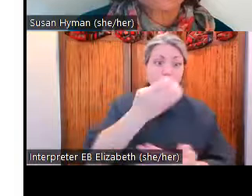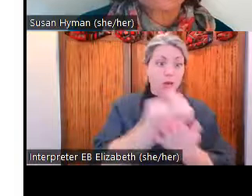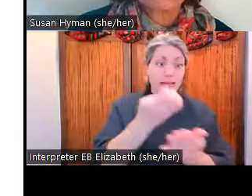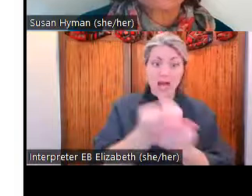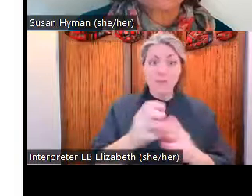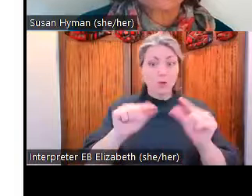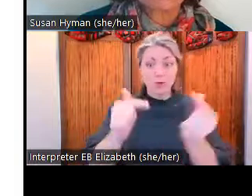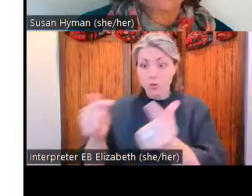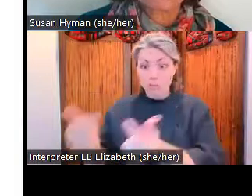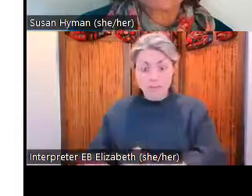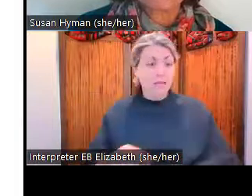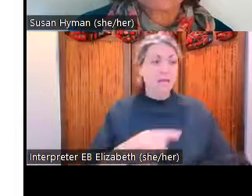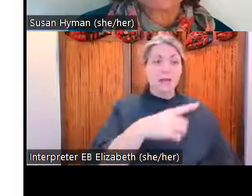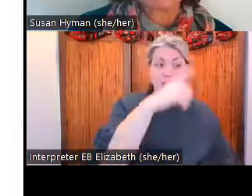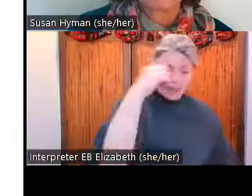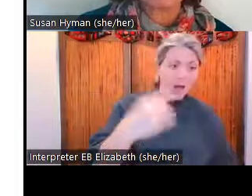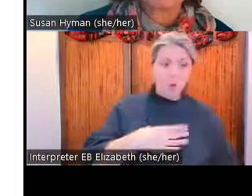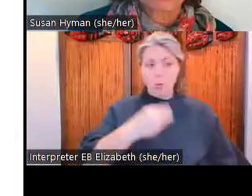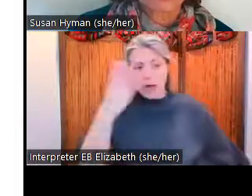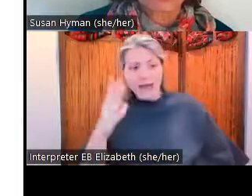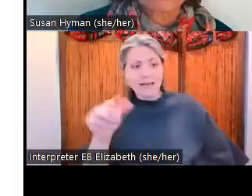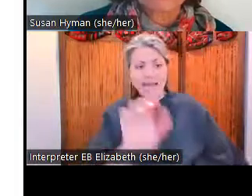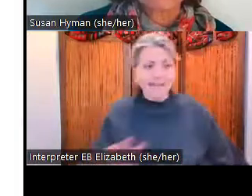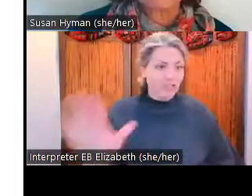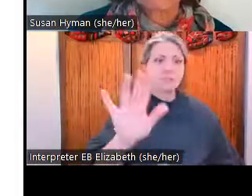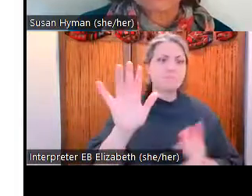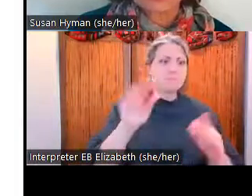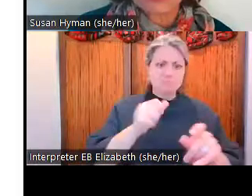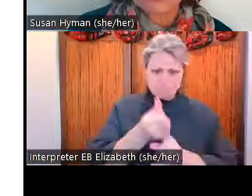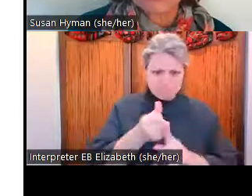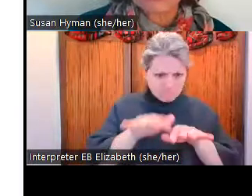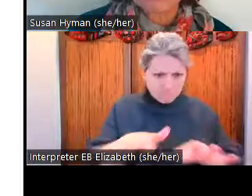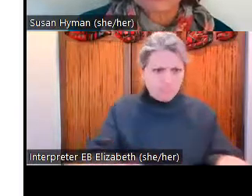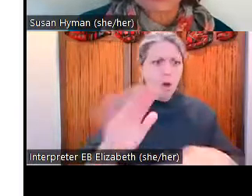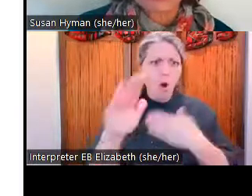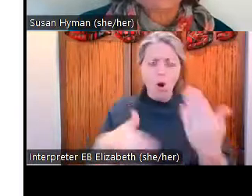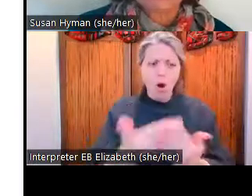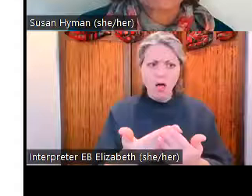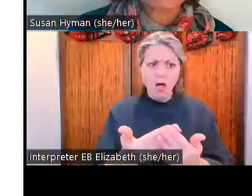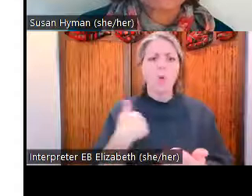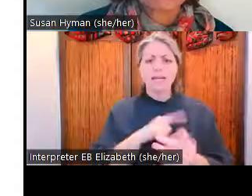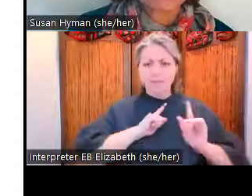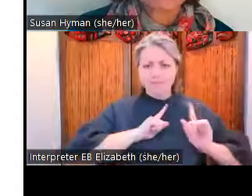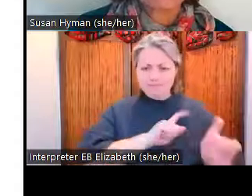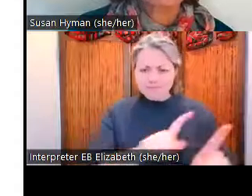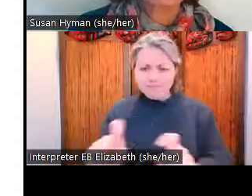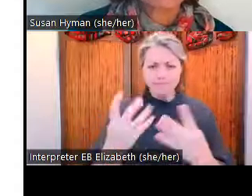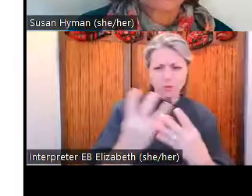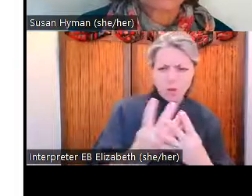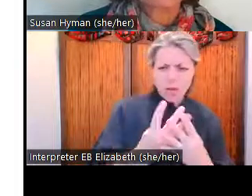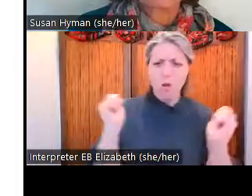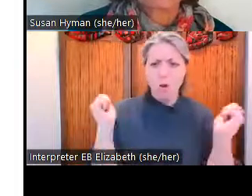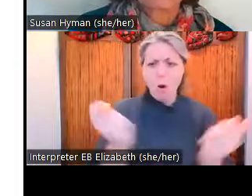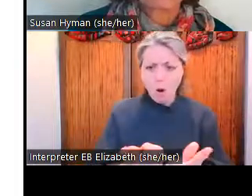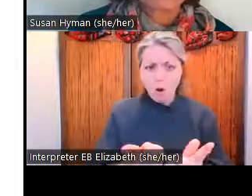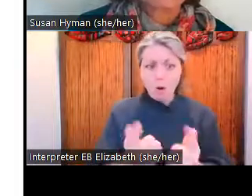that screening occur in primary care with ongoing surveillance as children enter school